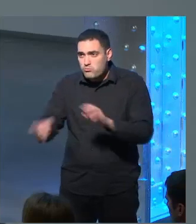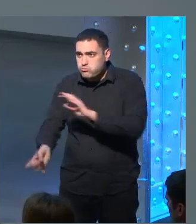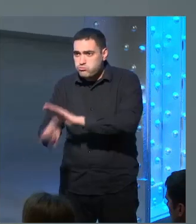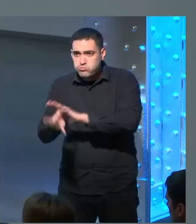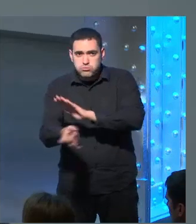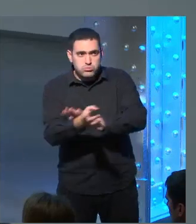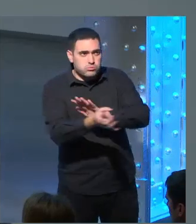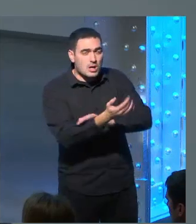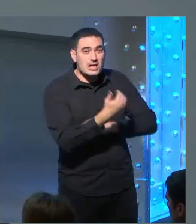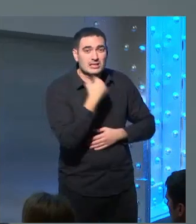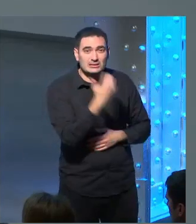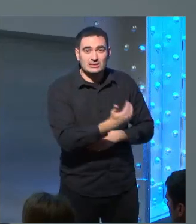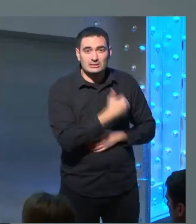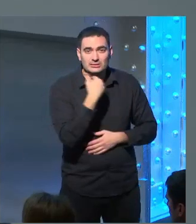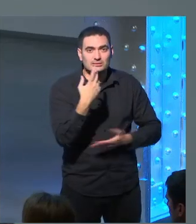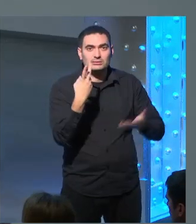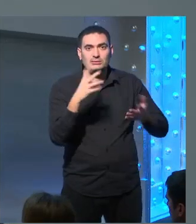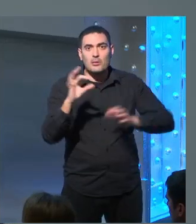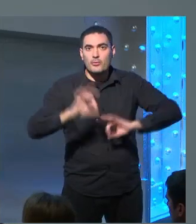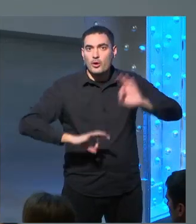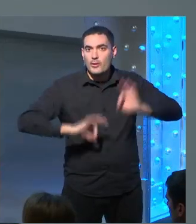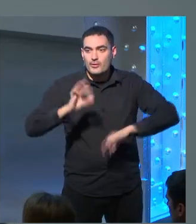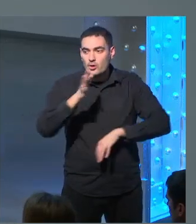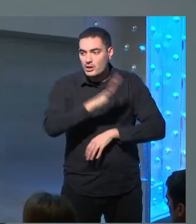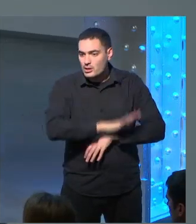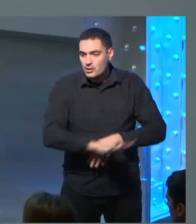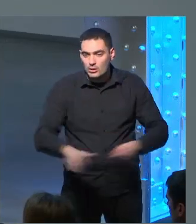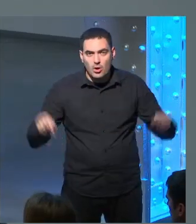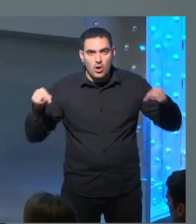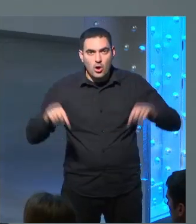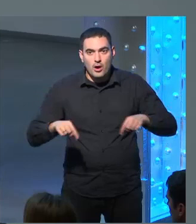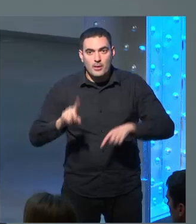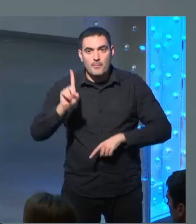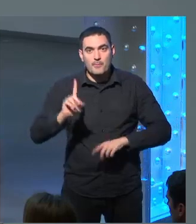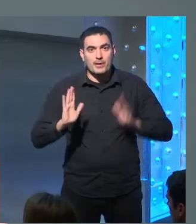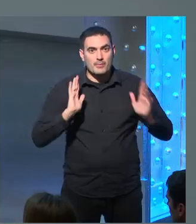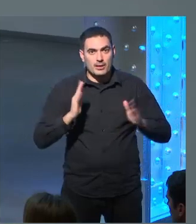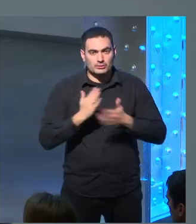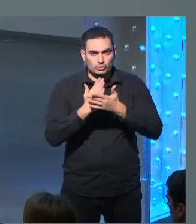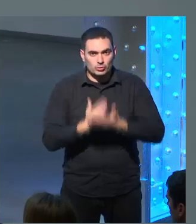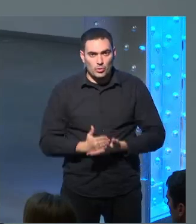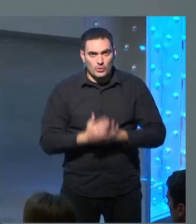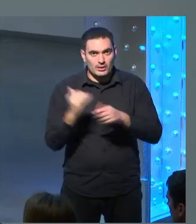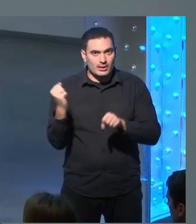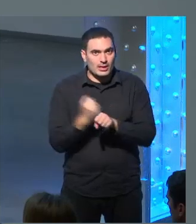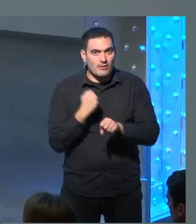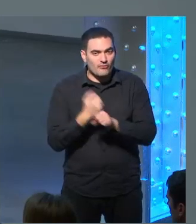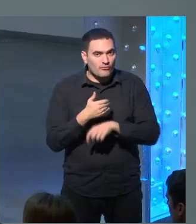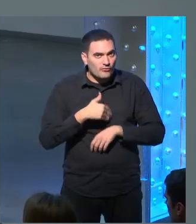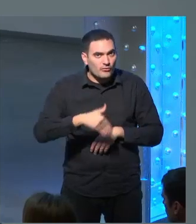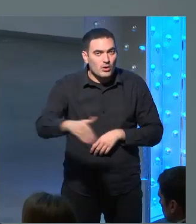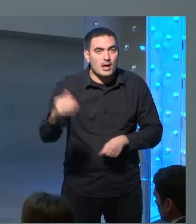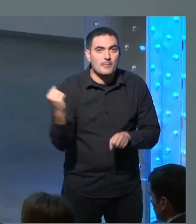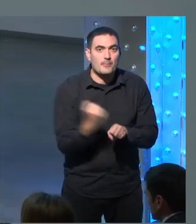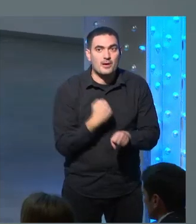will be appearing. Almost, as you said, 70% of the children that are now in primary schools will